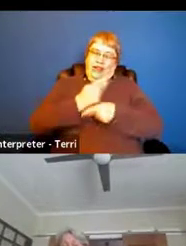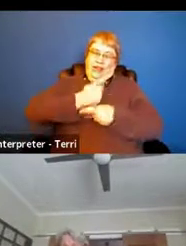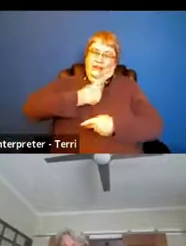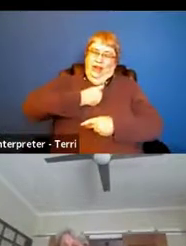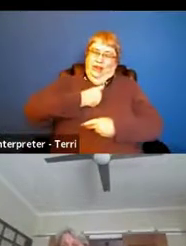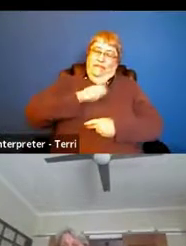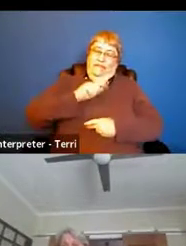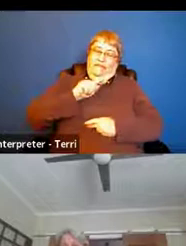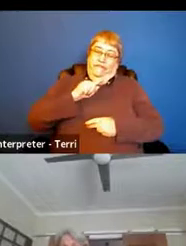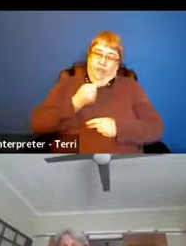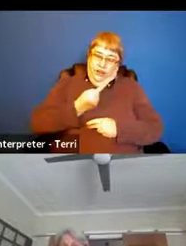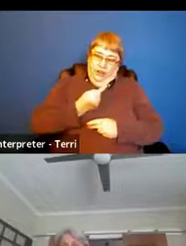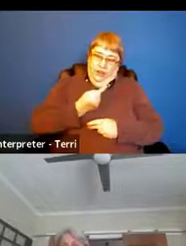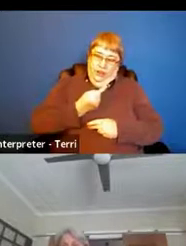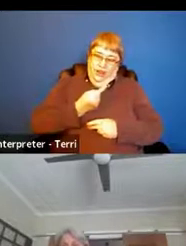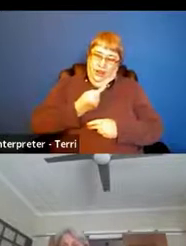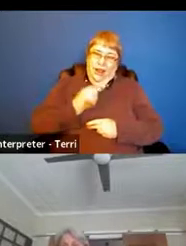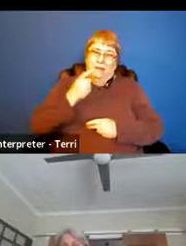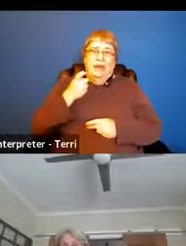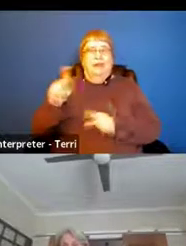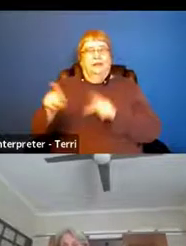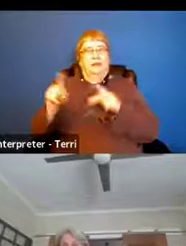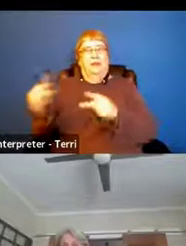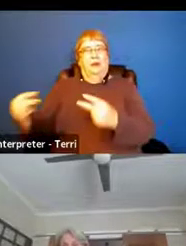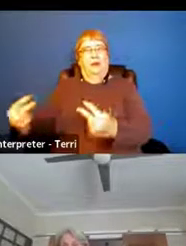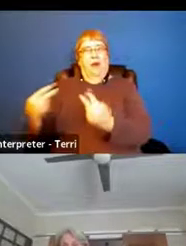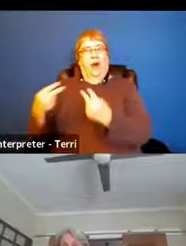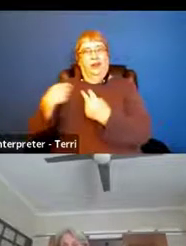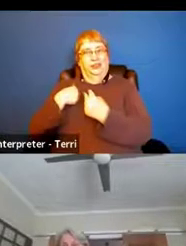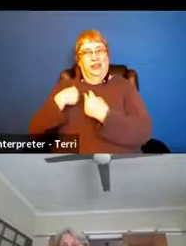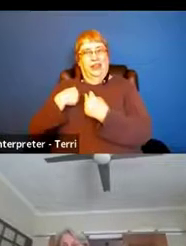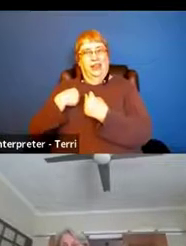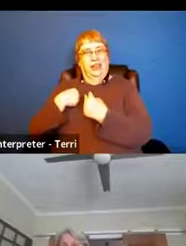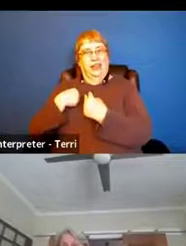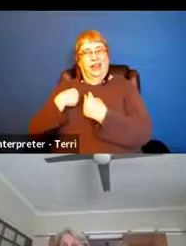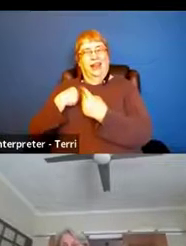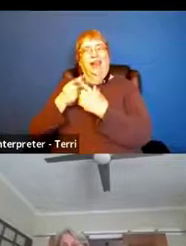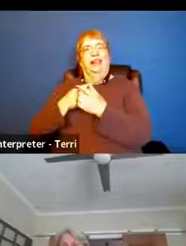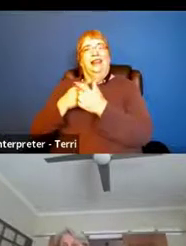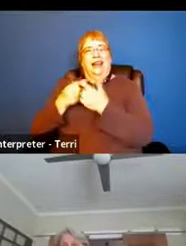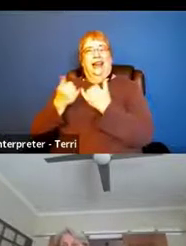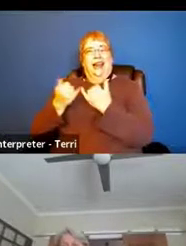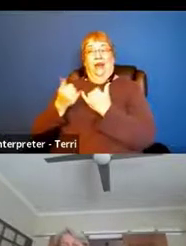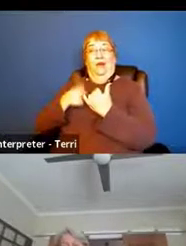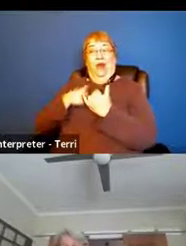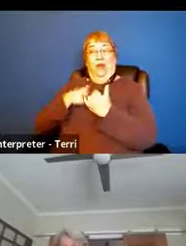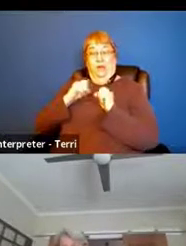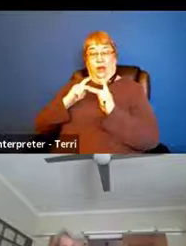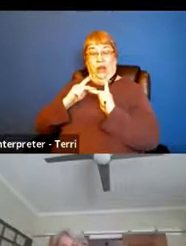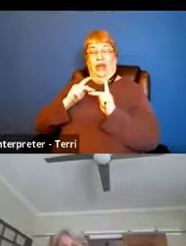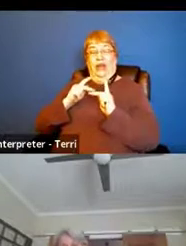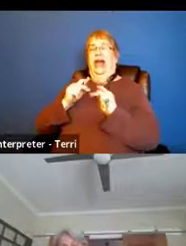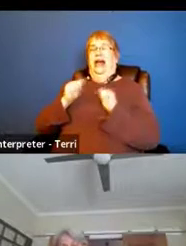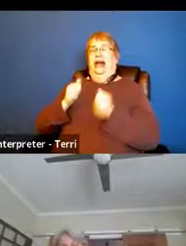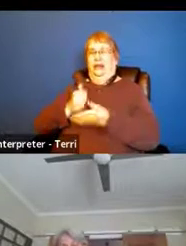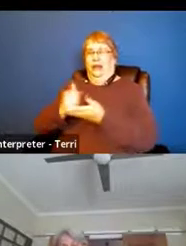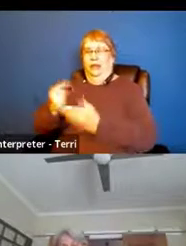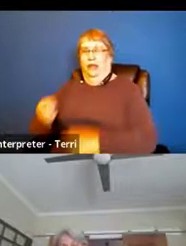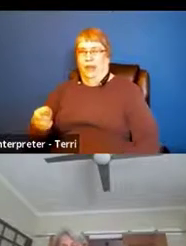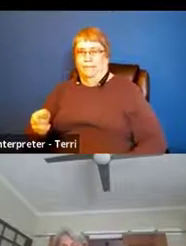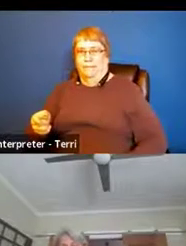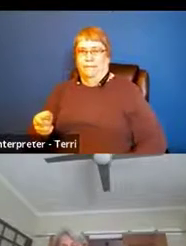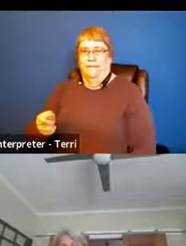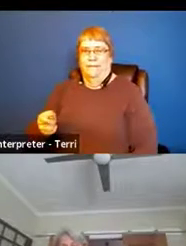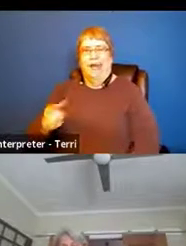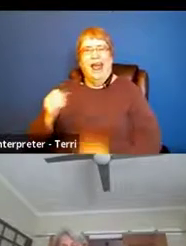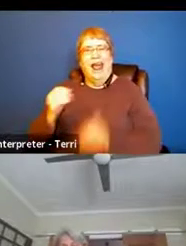I do it, they're not going to want to. You'd be surprised actually how much folks are picking up on and how much folks learn about coping through the